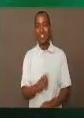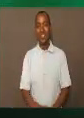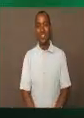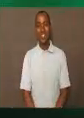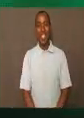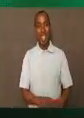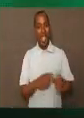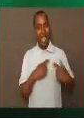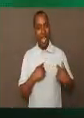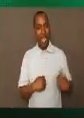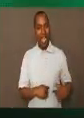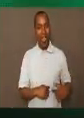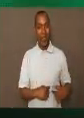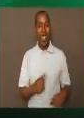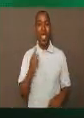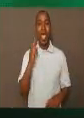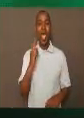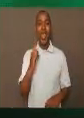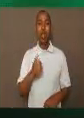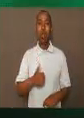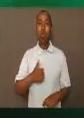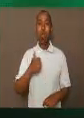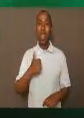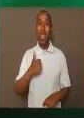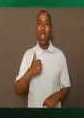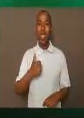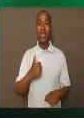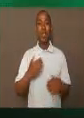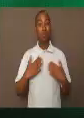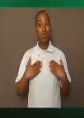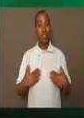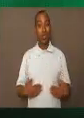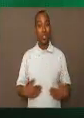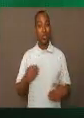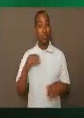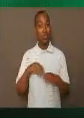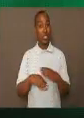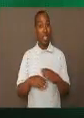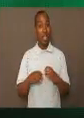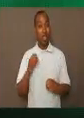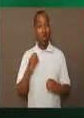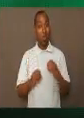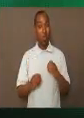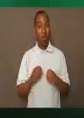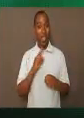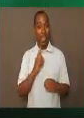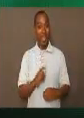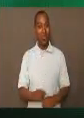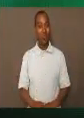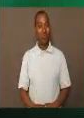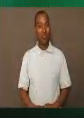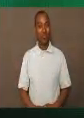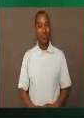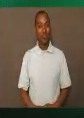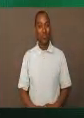The heart is one of the most important organs in the human body. It